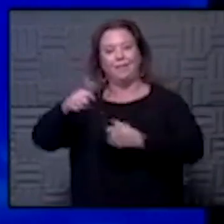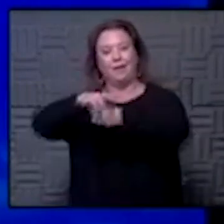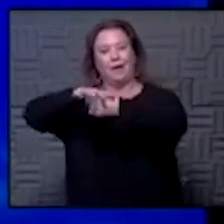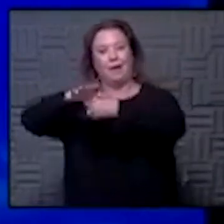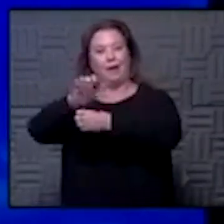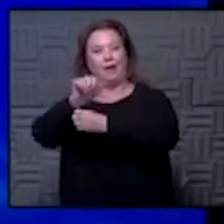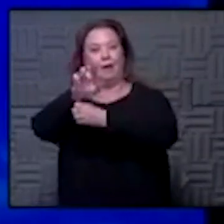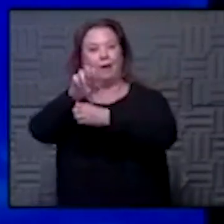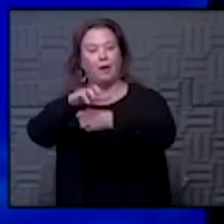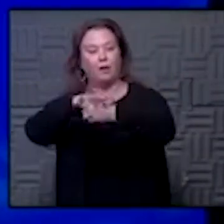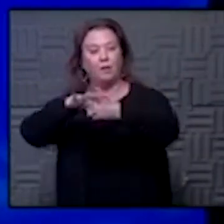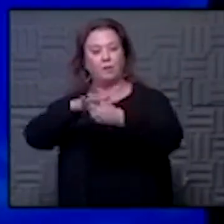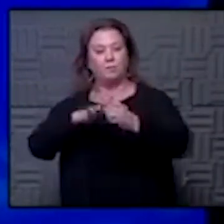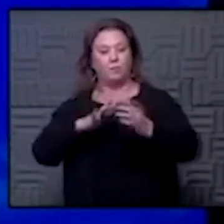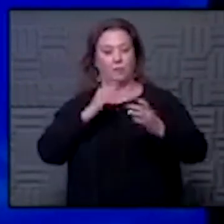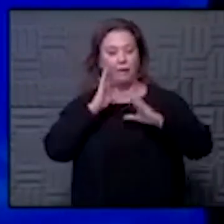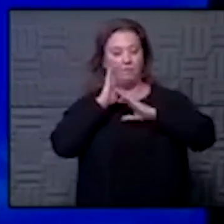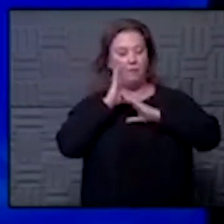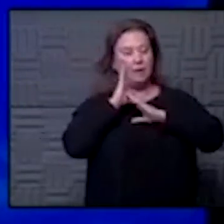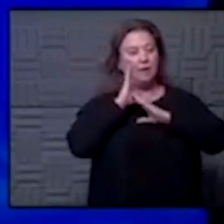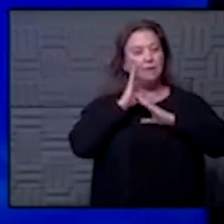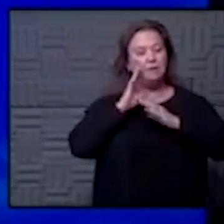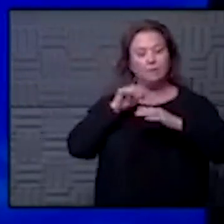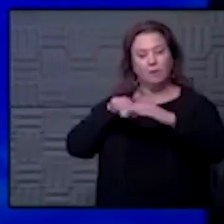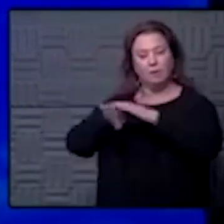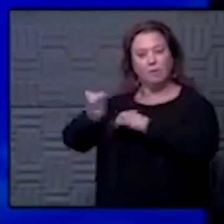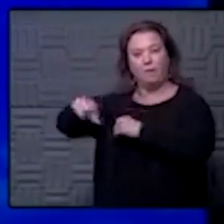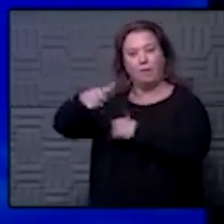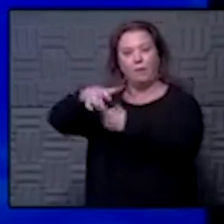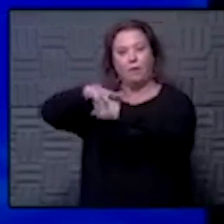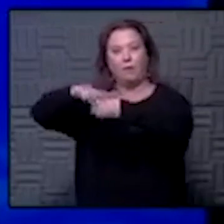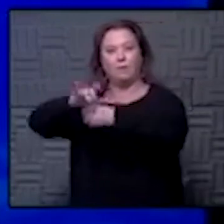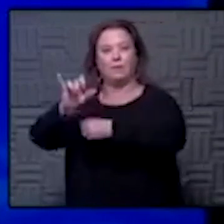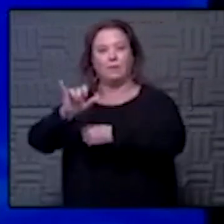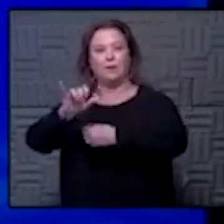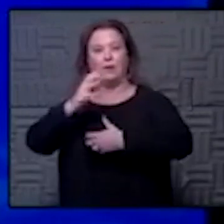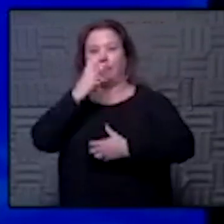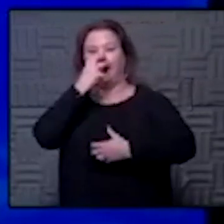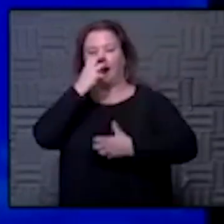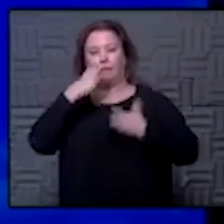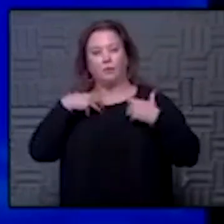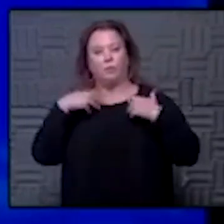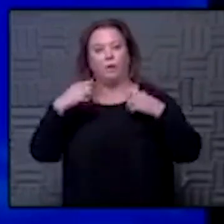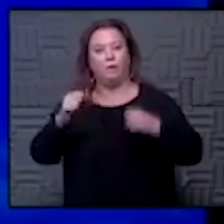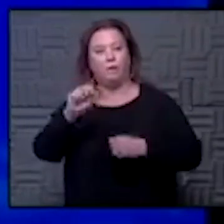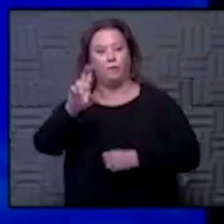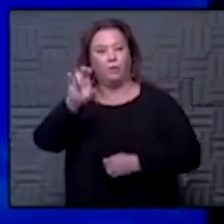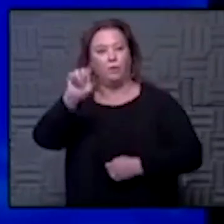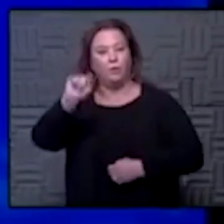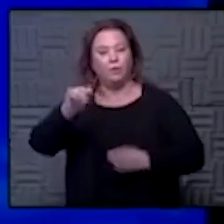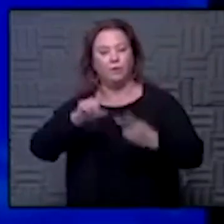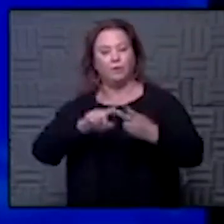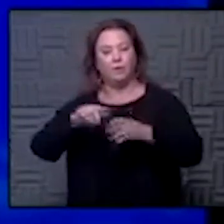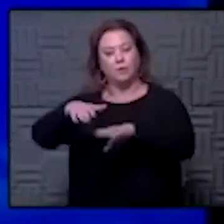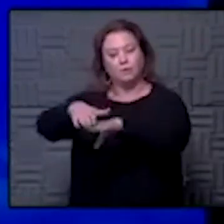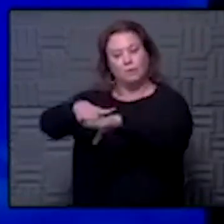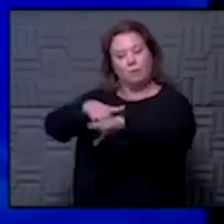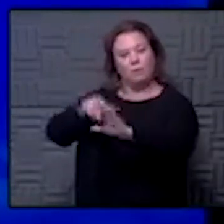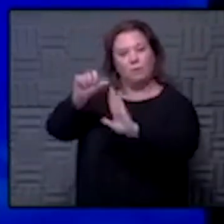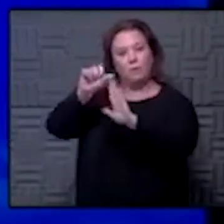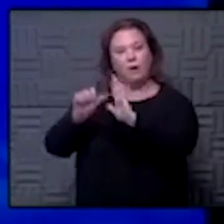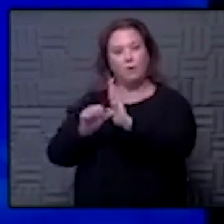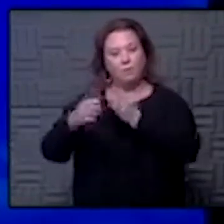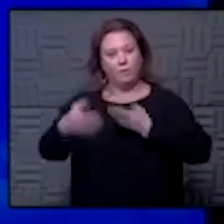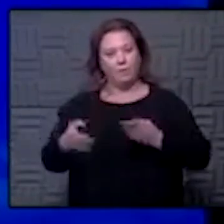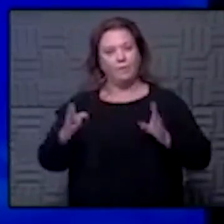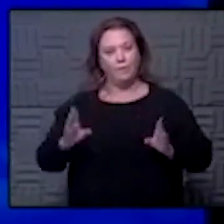when we've been running out of beds, we've been going into other areas like the anesthesia recovery units and slowing down the operating